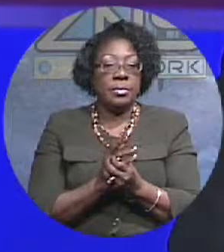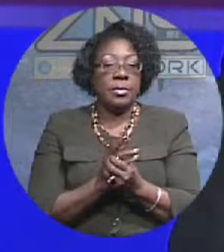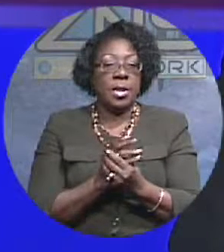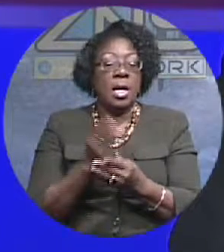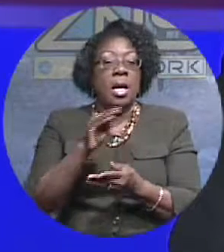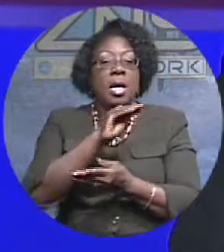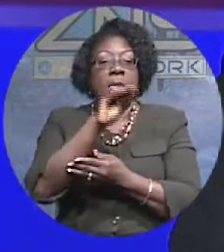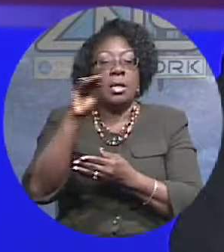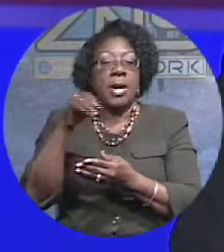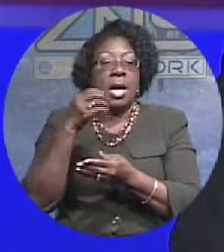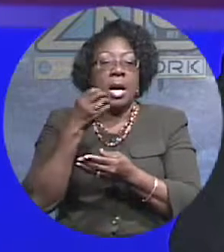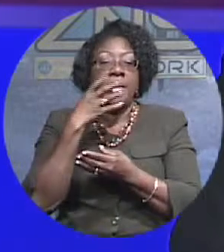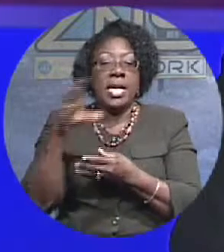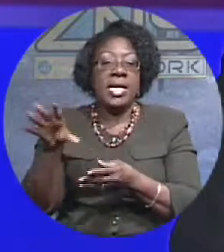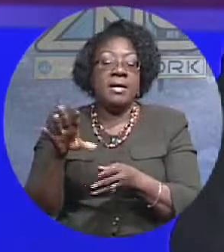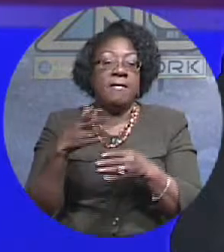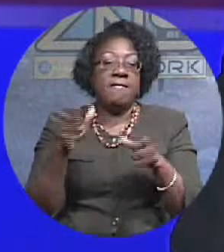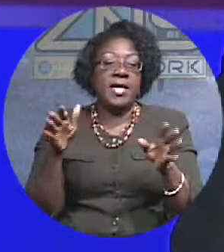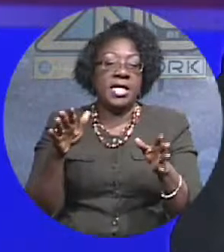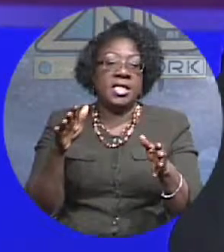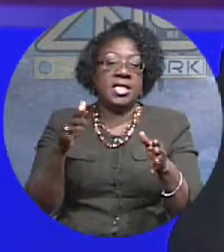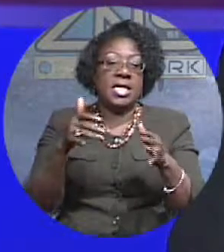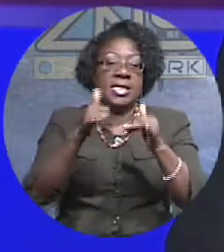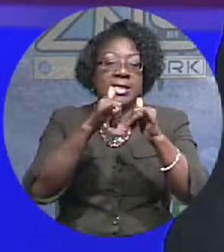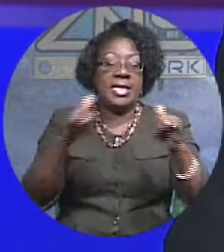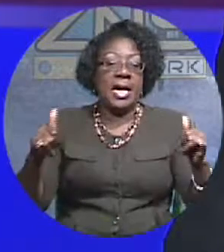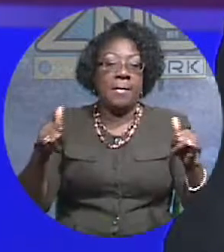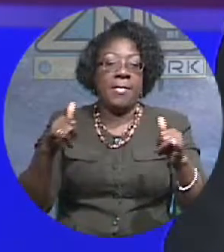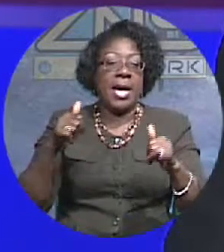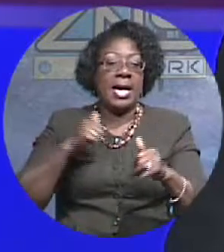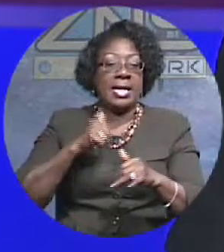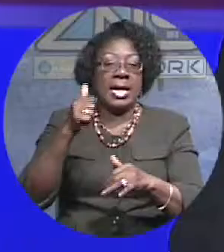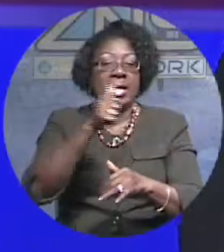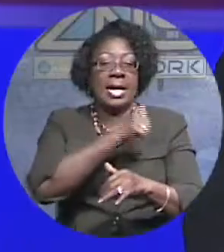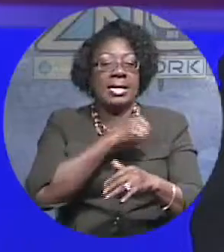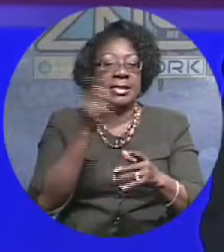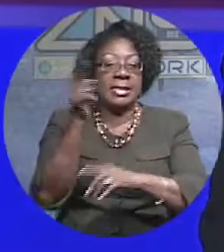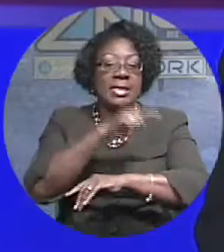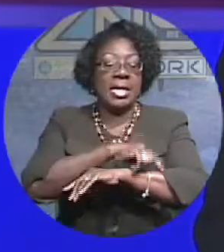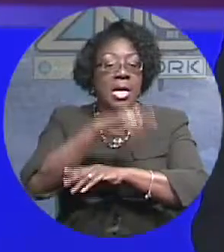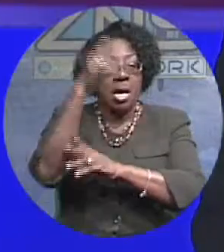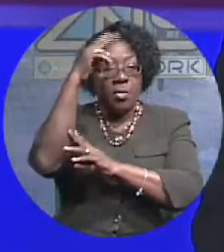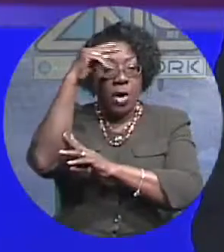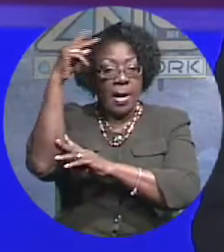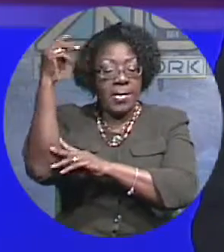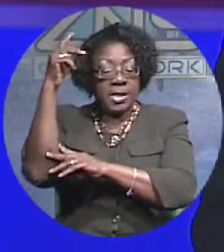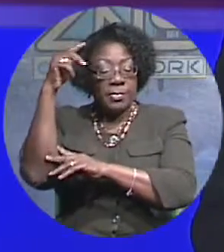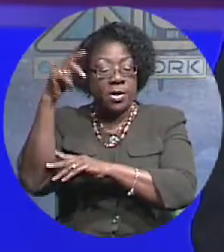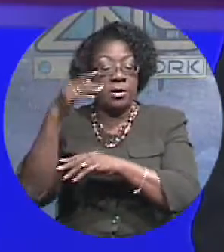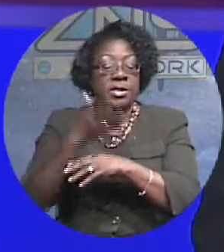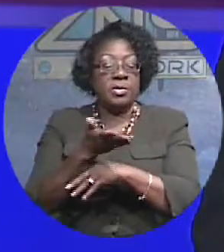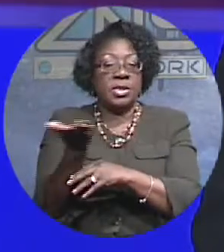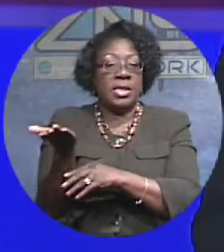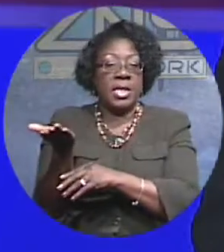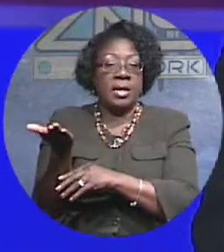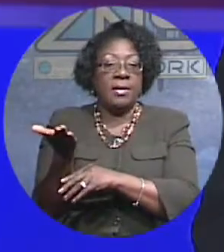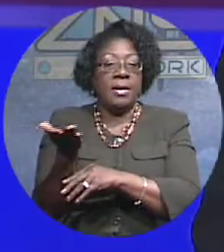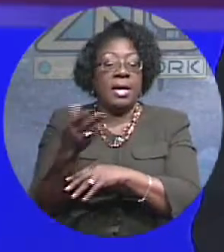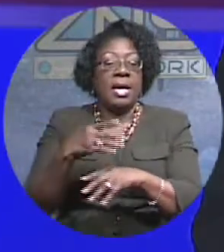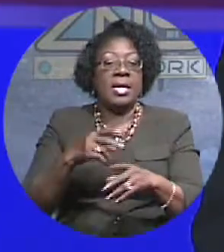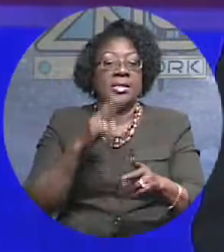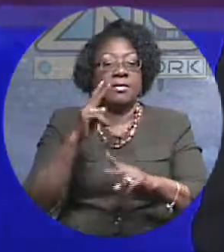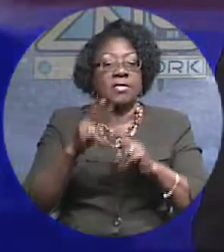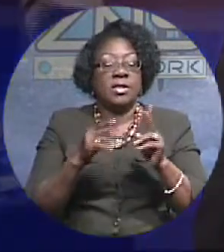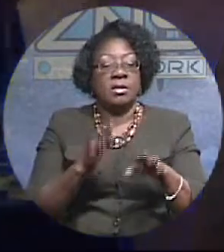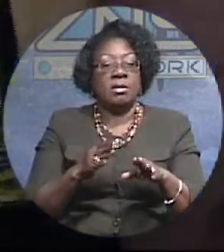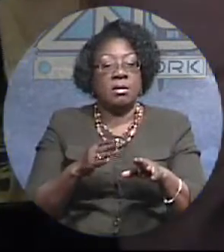The Miami Heat closed out its preseason basketball camp at the Atlantis Resort earlier today. Prime Minister Perry Christie was in attendance as a guest of Heat President